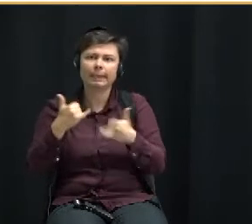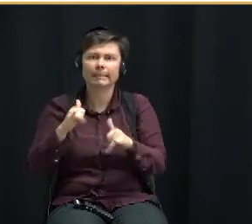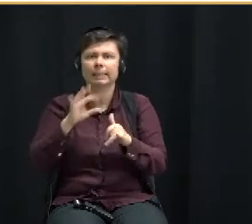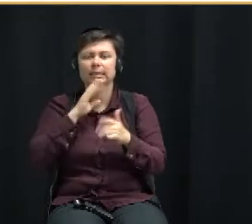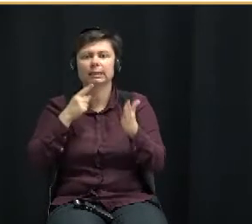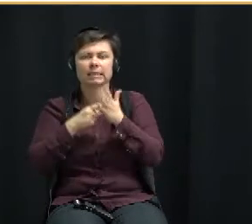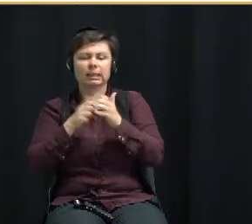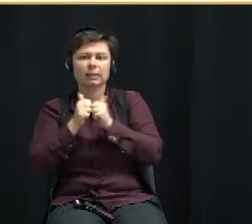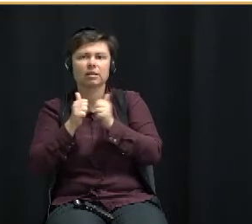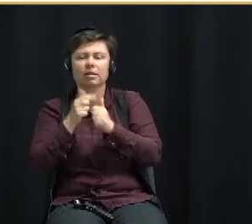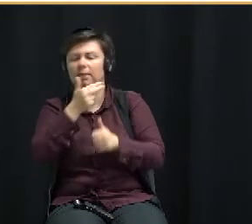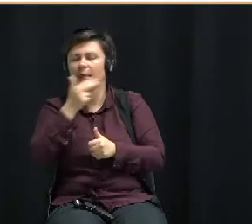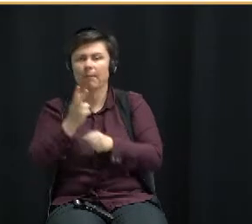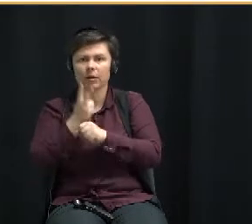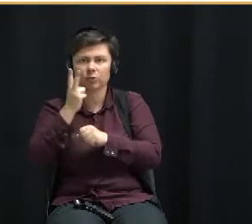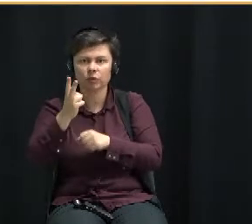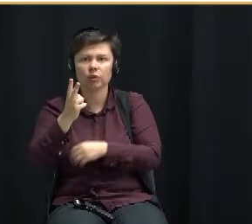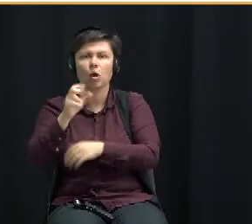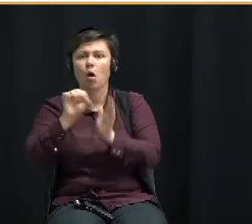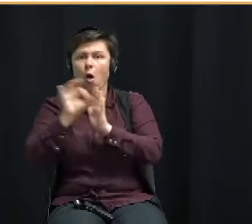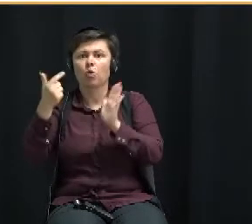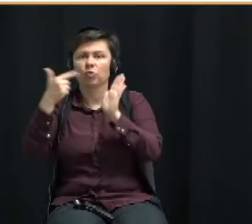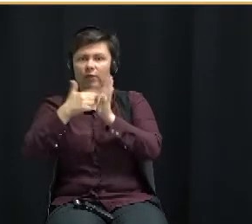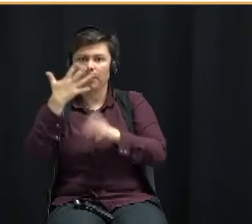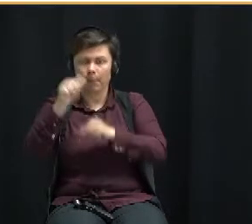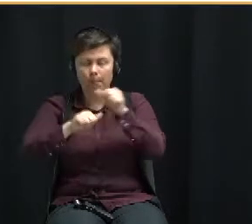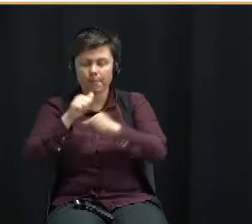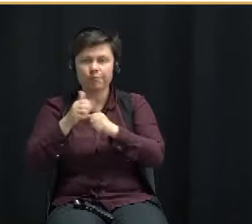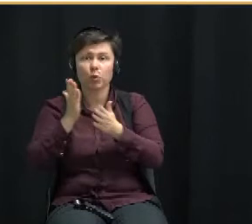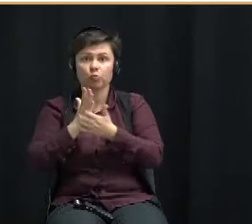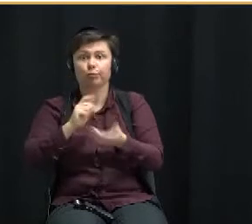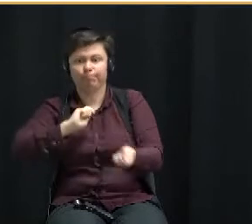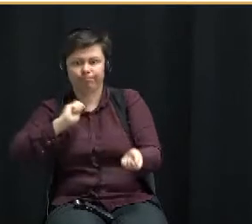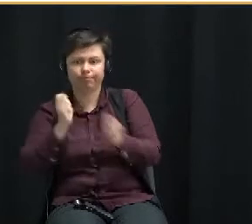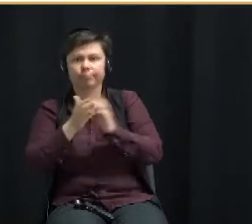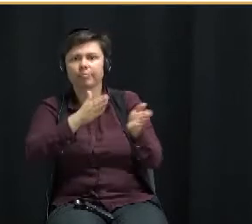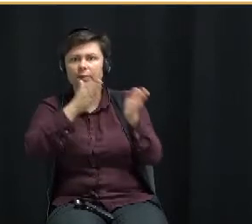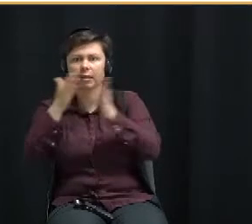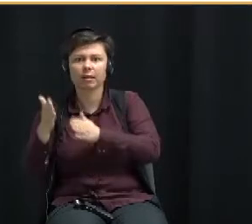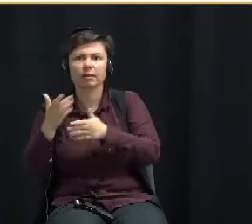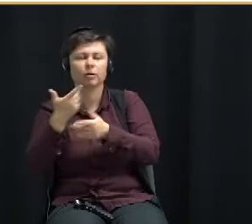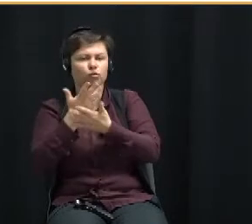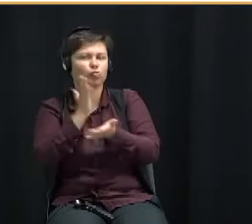since 2005, where we moved on from looking at eliminating